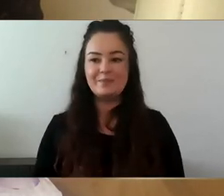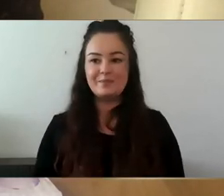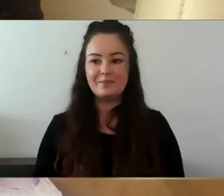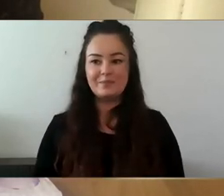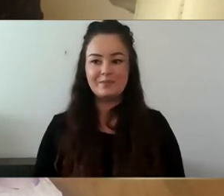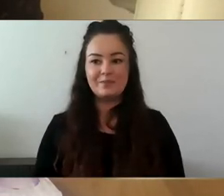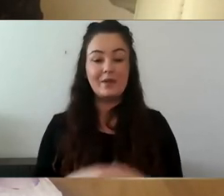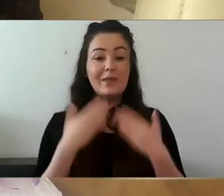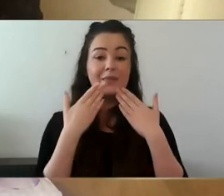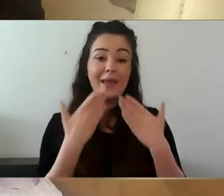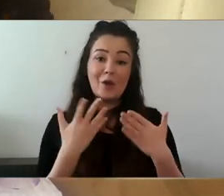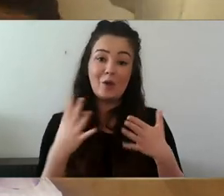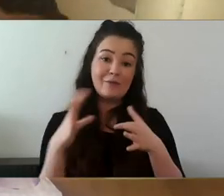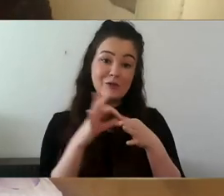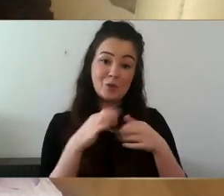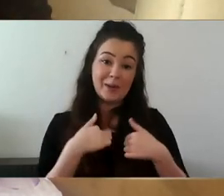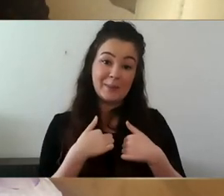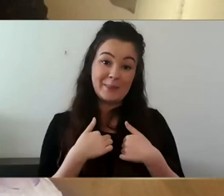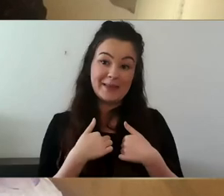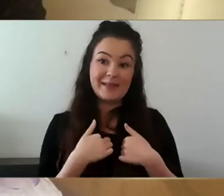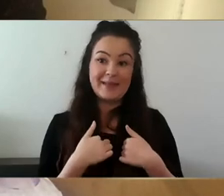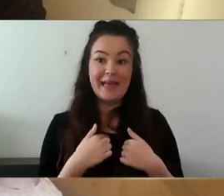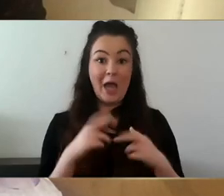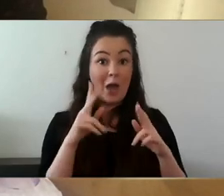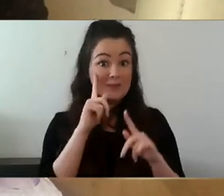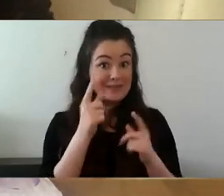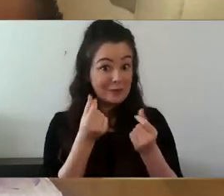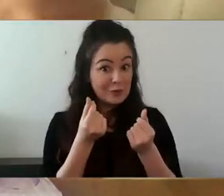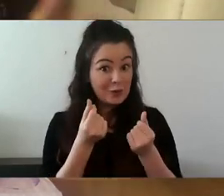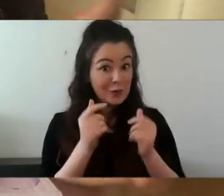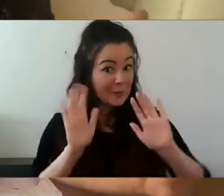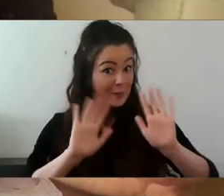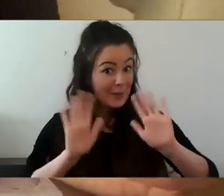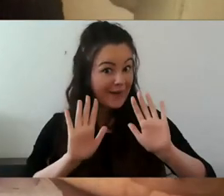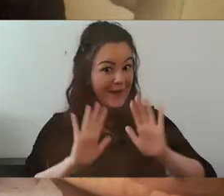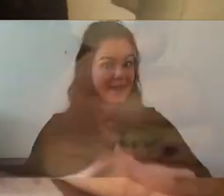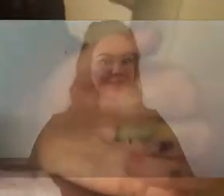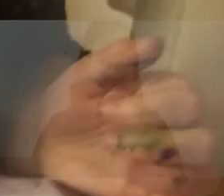the other side of our bags. Thank you so much for joining me, guys, and I'll see you soon.